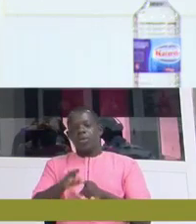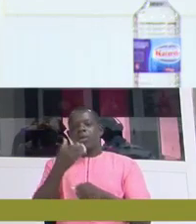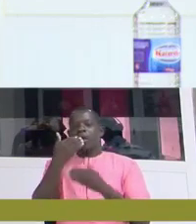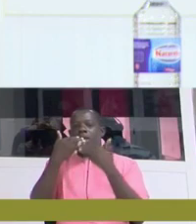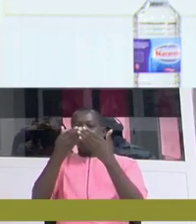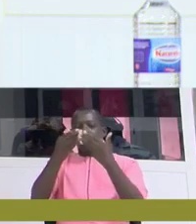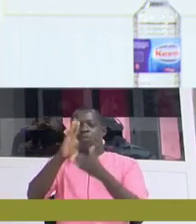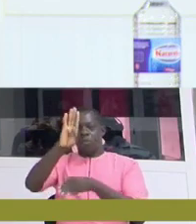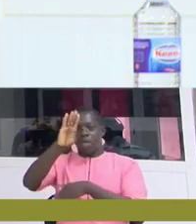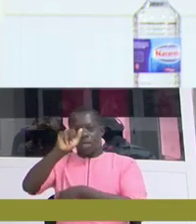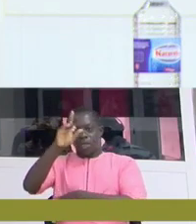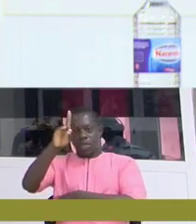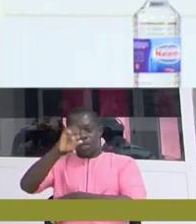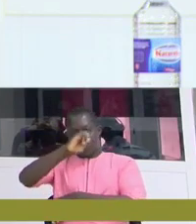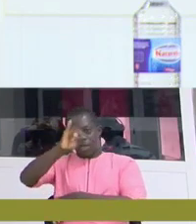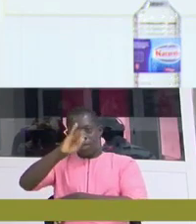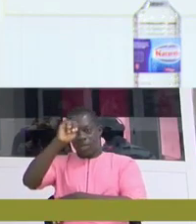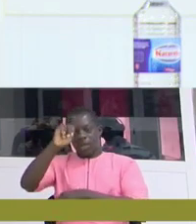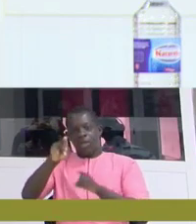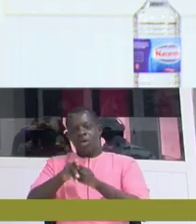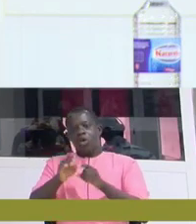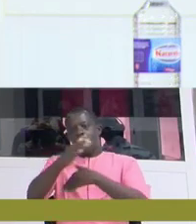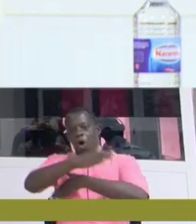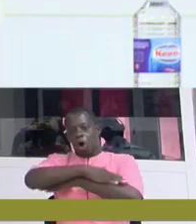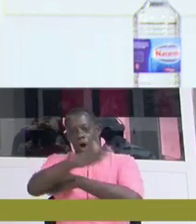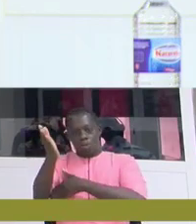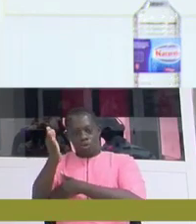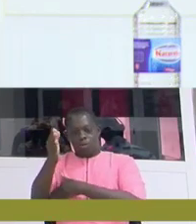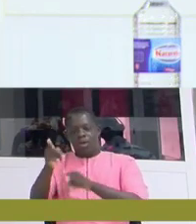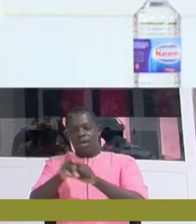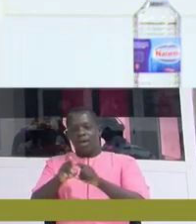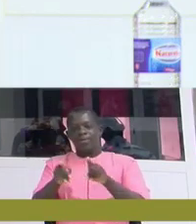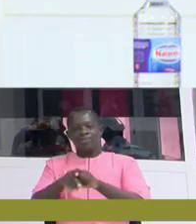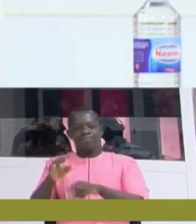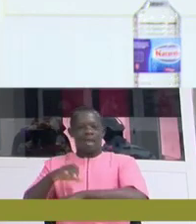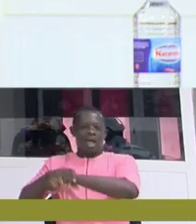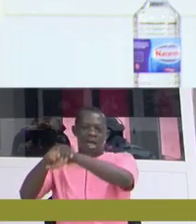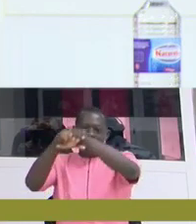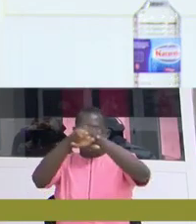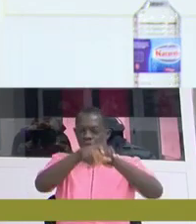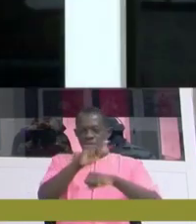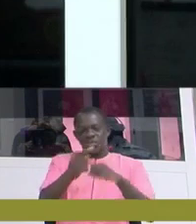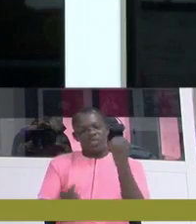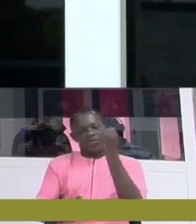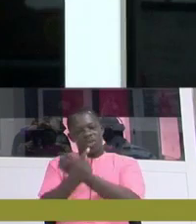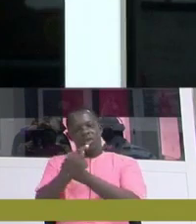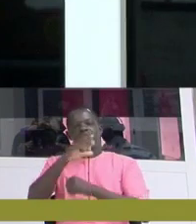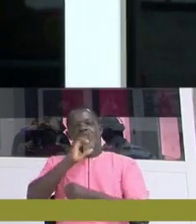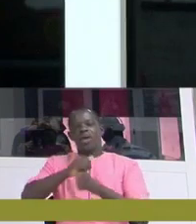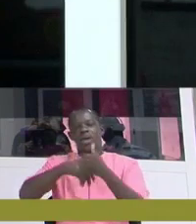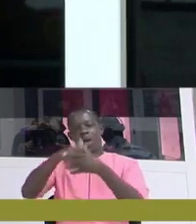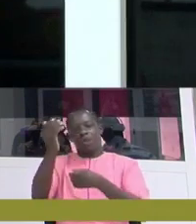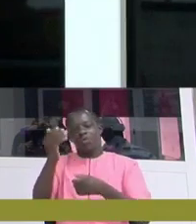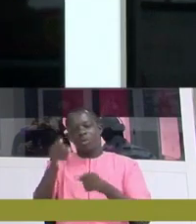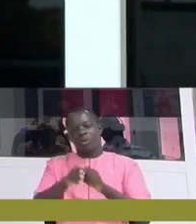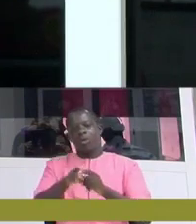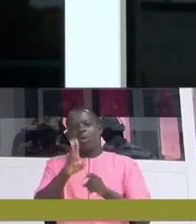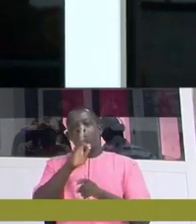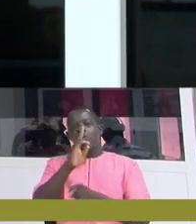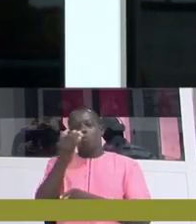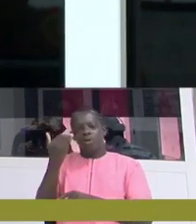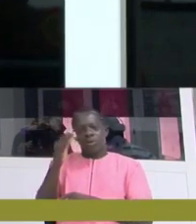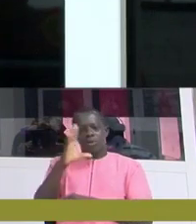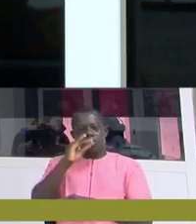Said Baji, "Open the door and bring this fucking man out." Who was that? Who was that? Who said that? Sana. That was Sana.